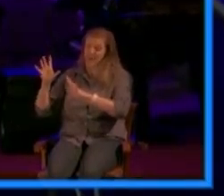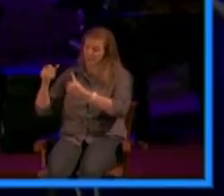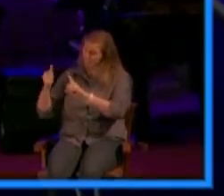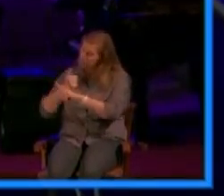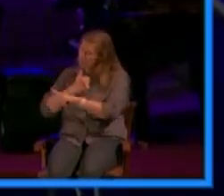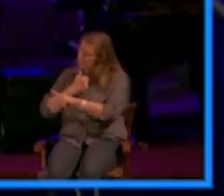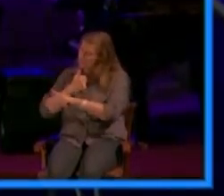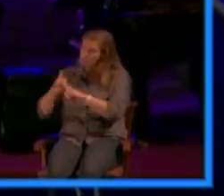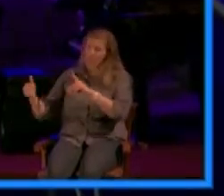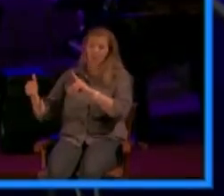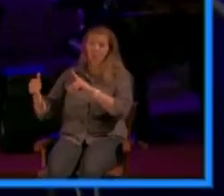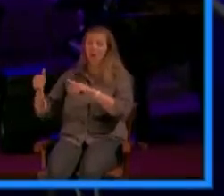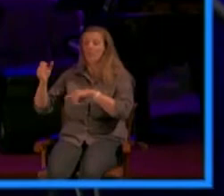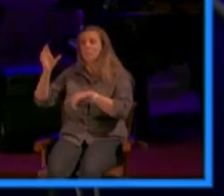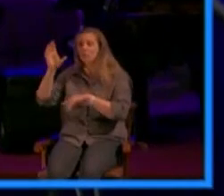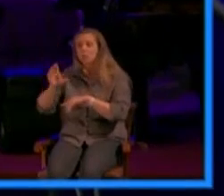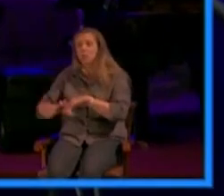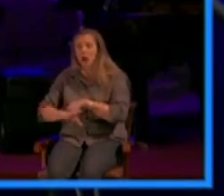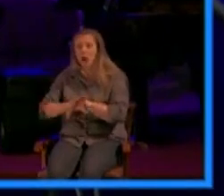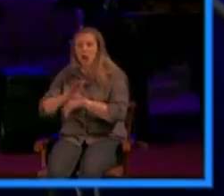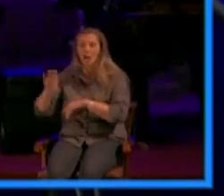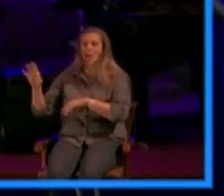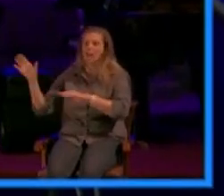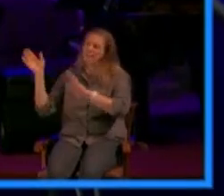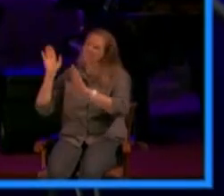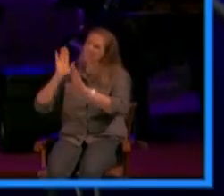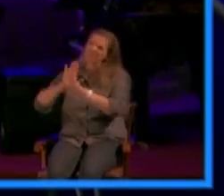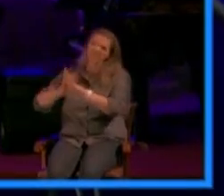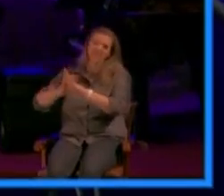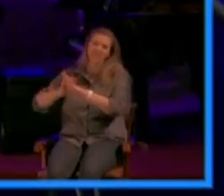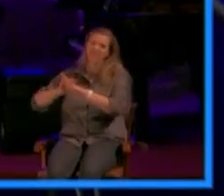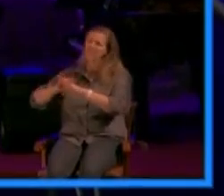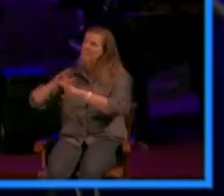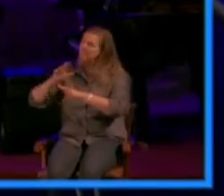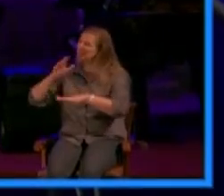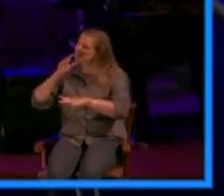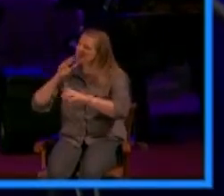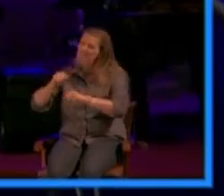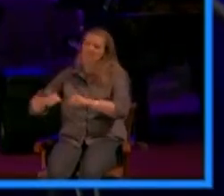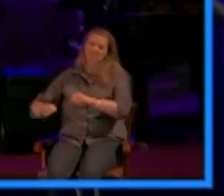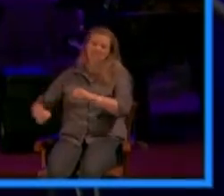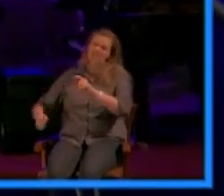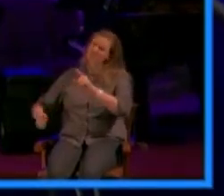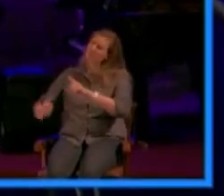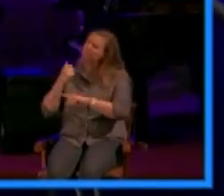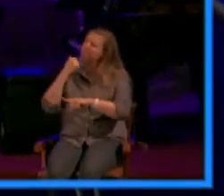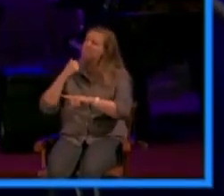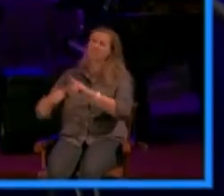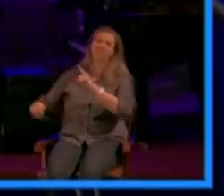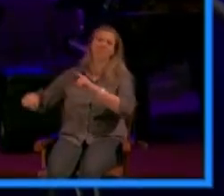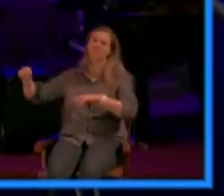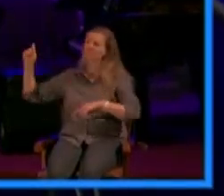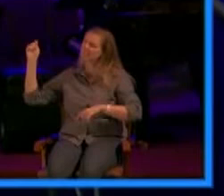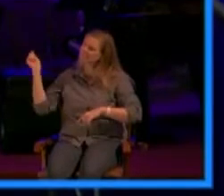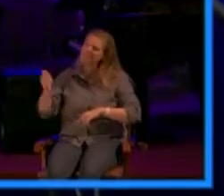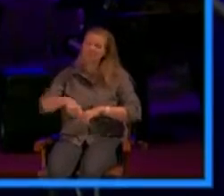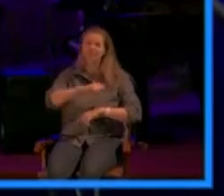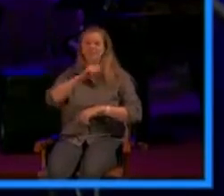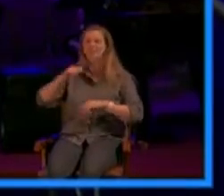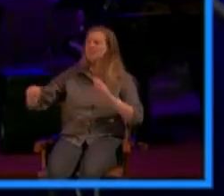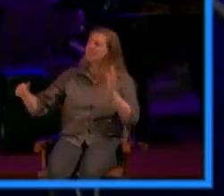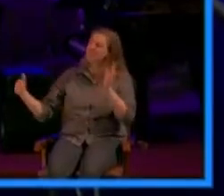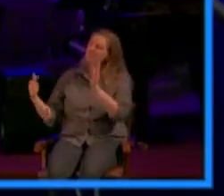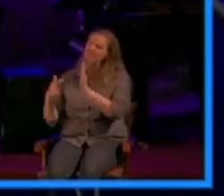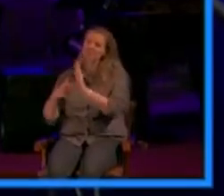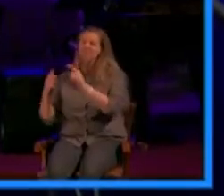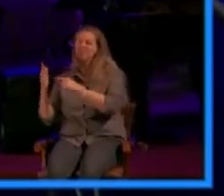cruel Roman cross on your behalf and my behalf, and we identify with that. I also think of the passage in